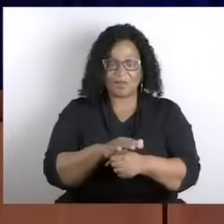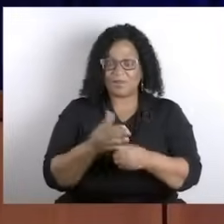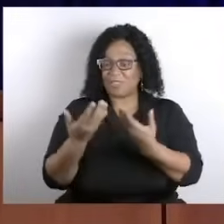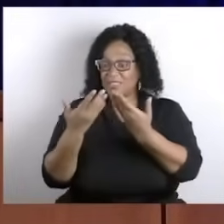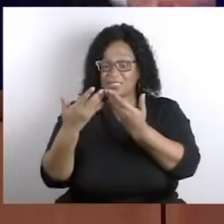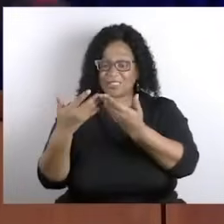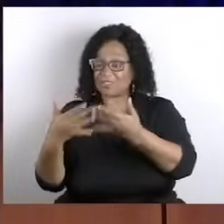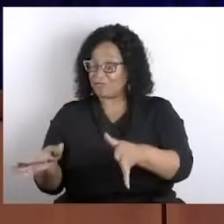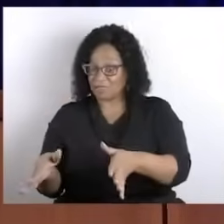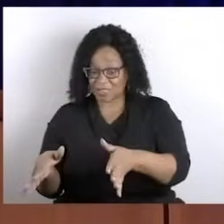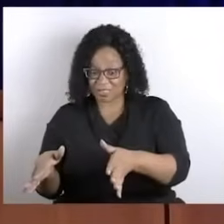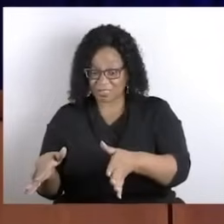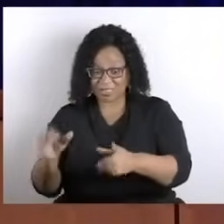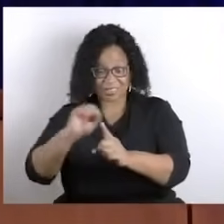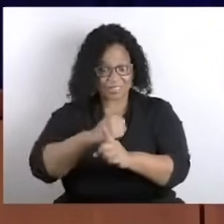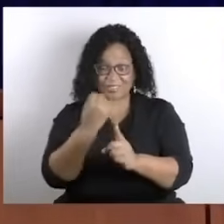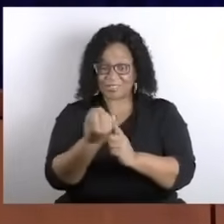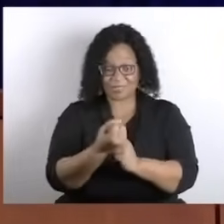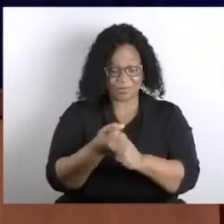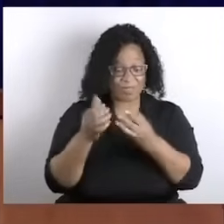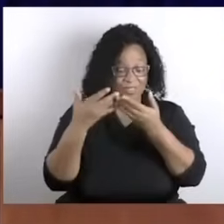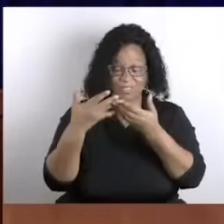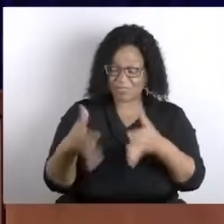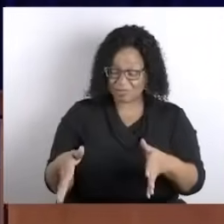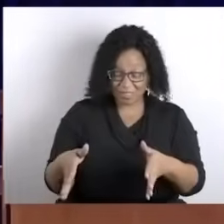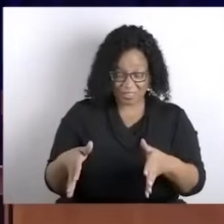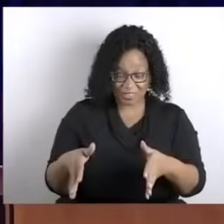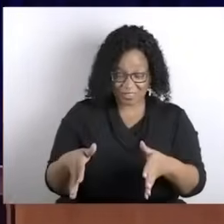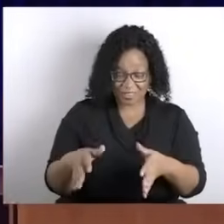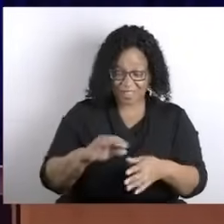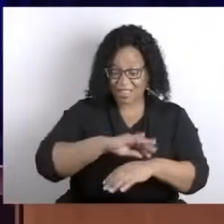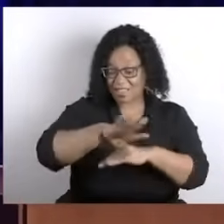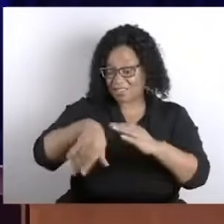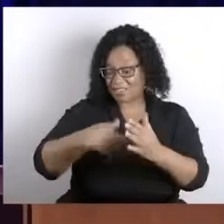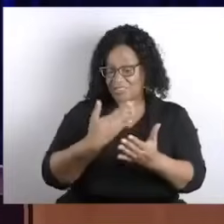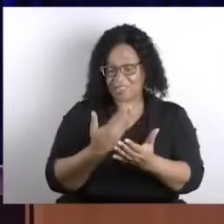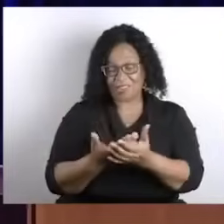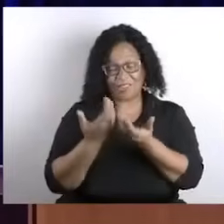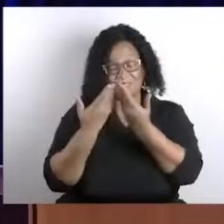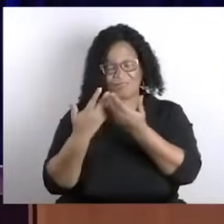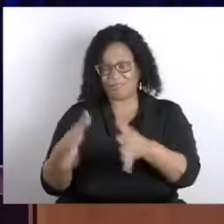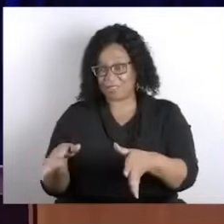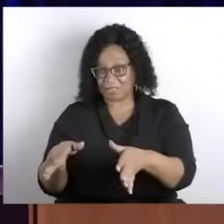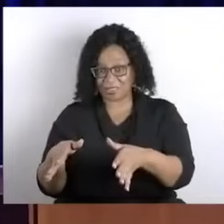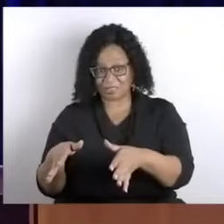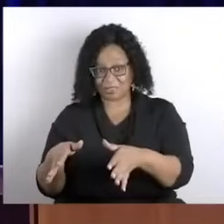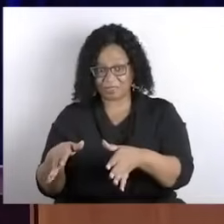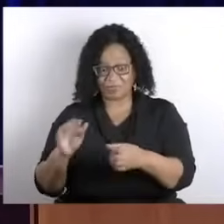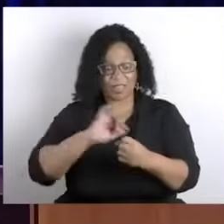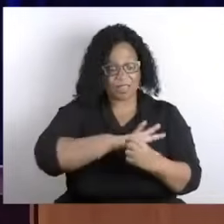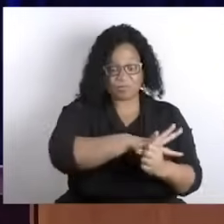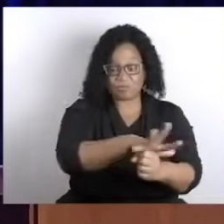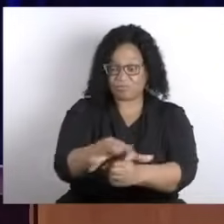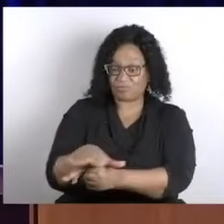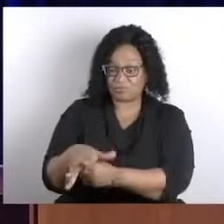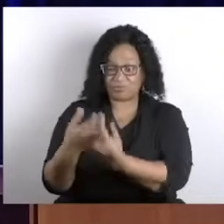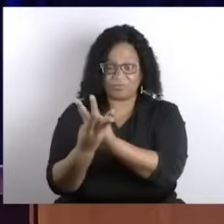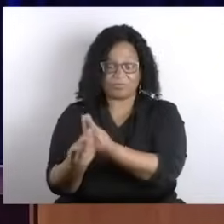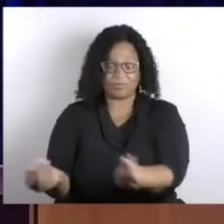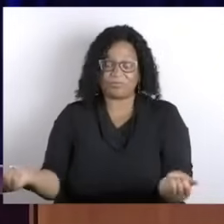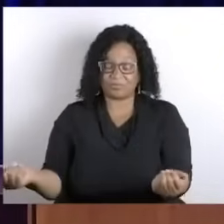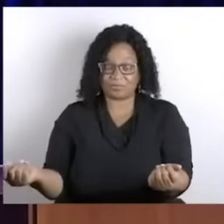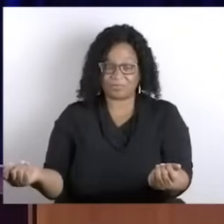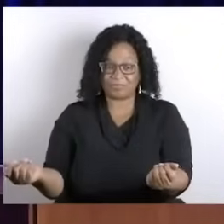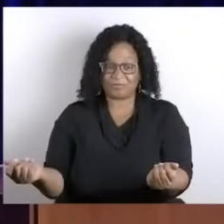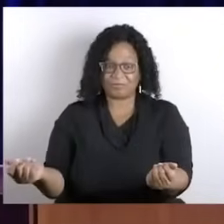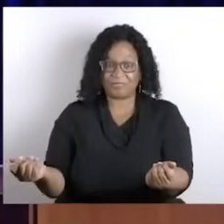is completed, after all of this drama has passed away, after the pandemic has cleared up to